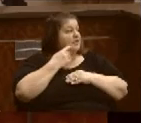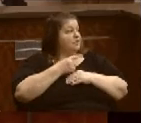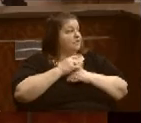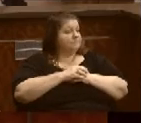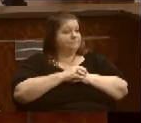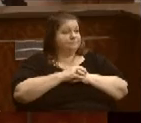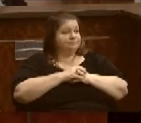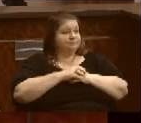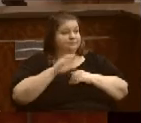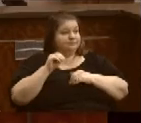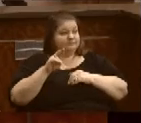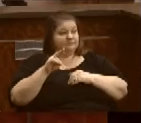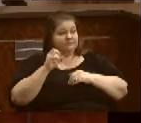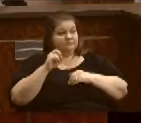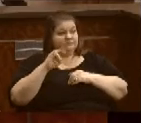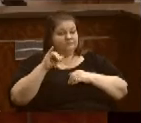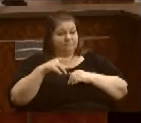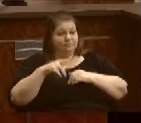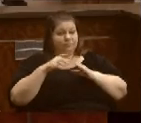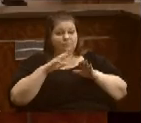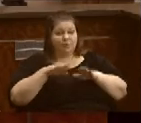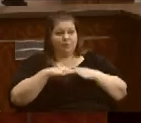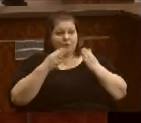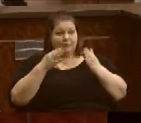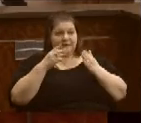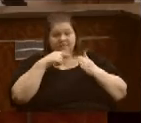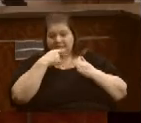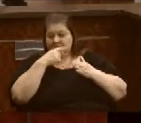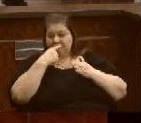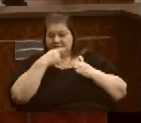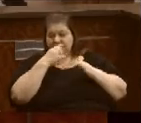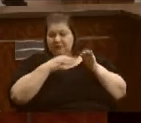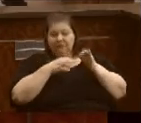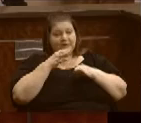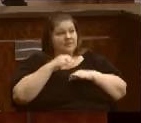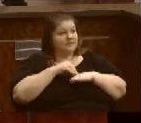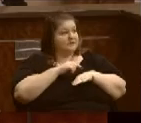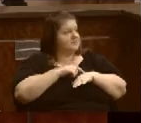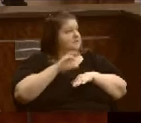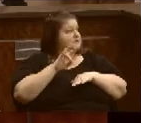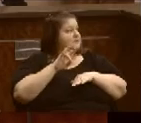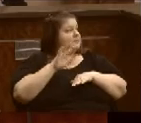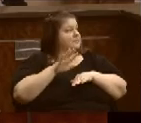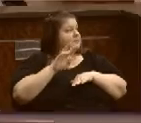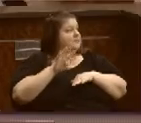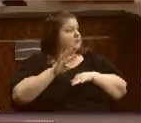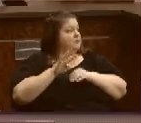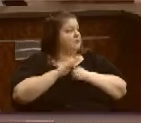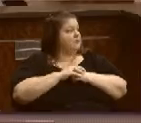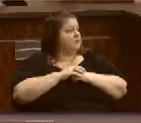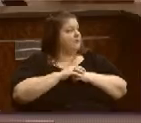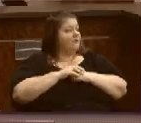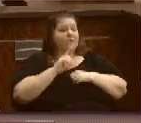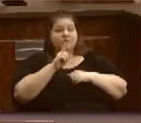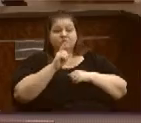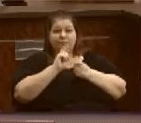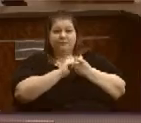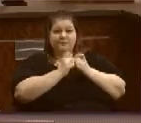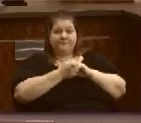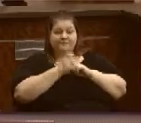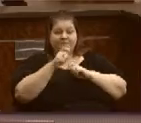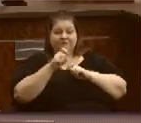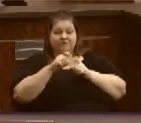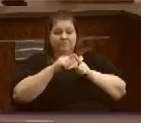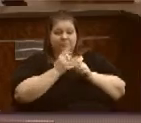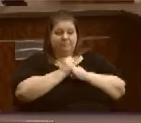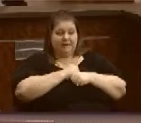Shipp, now the general public hearing is 7:54. There is one change that needs to be made. The technical